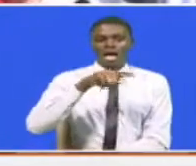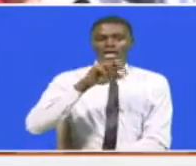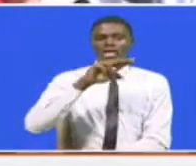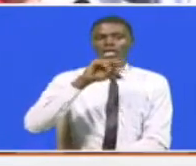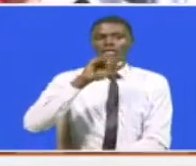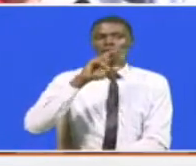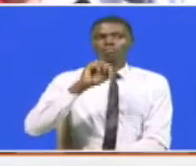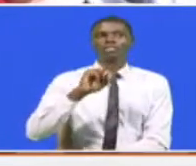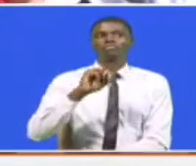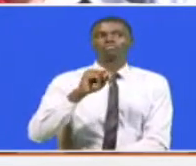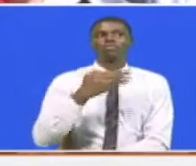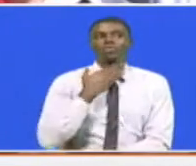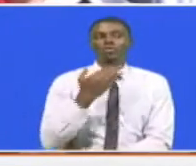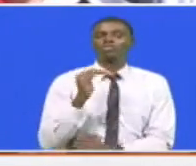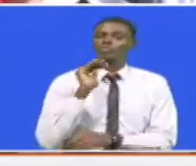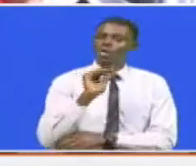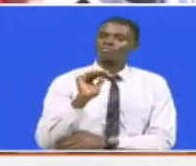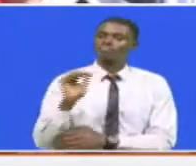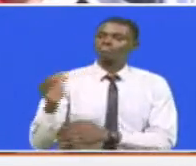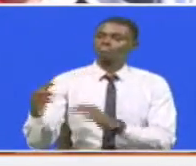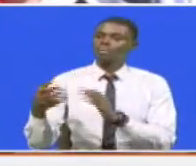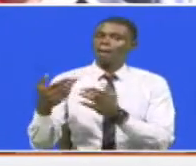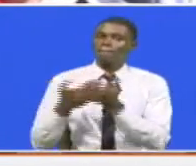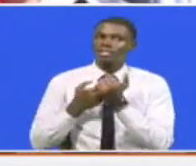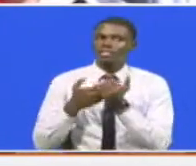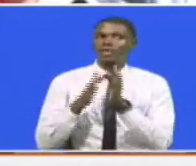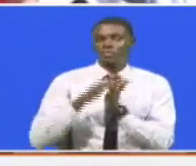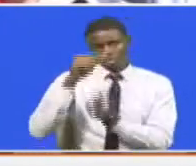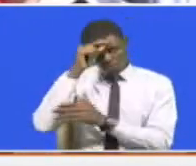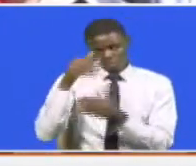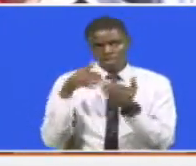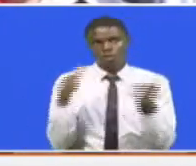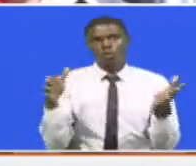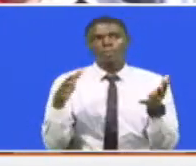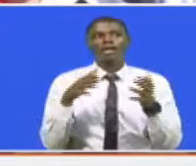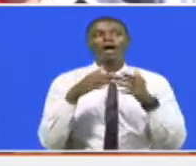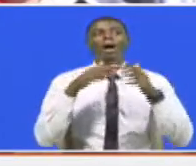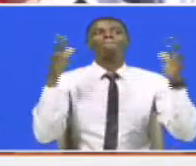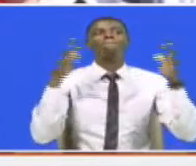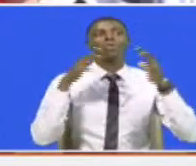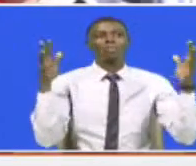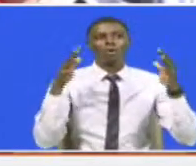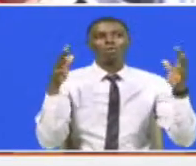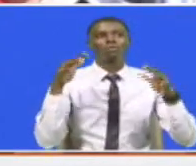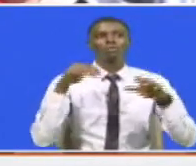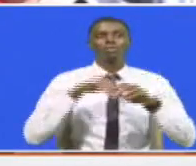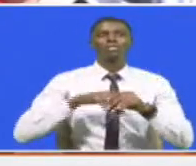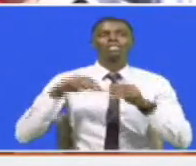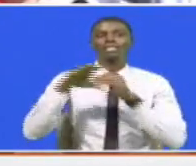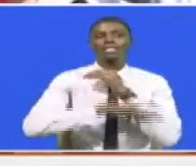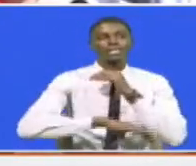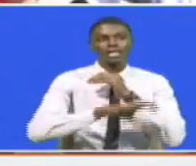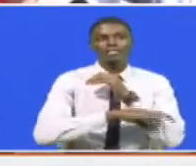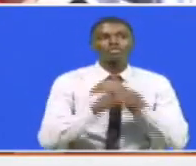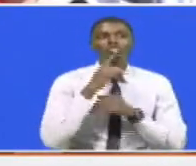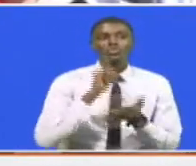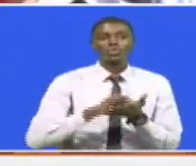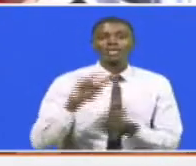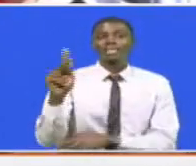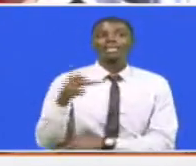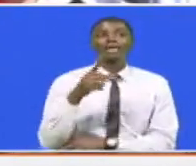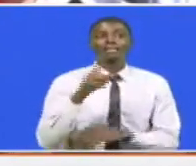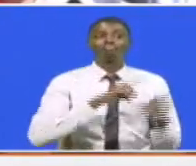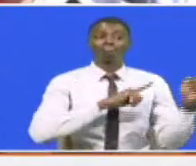you to partner with the government and open up more routes across the country so that Kenyans